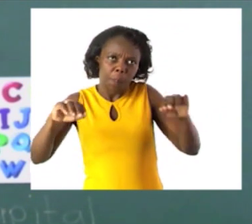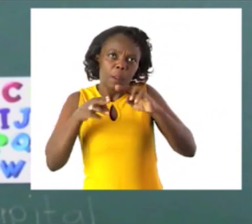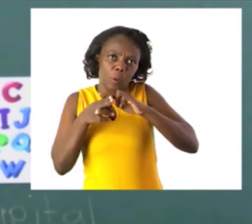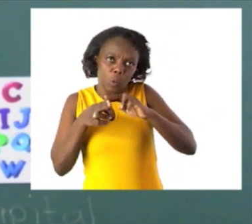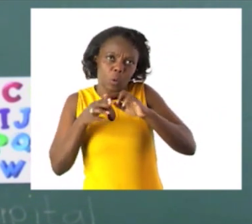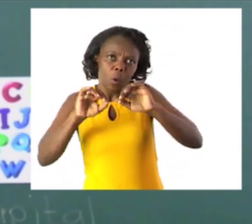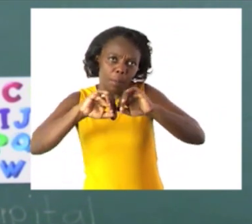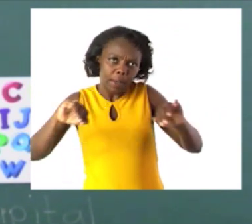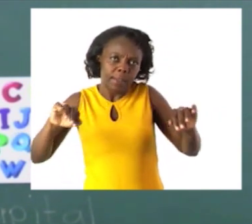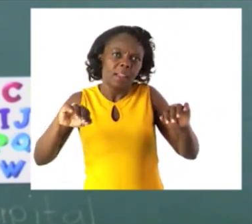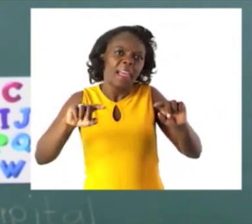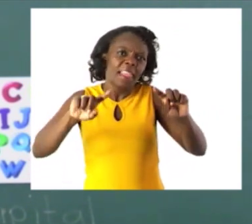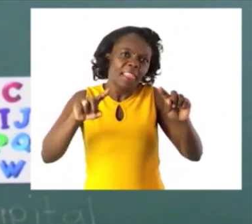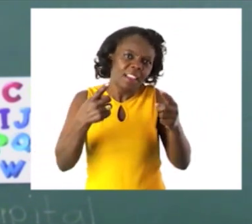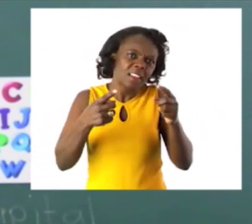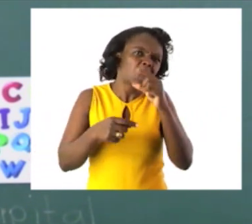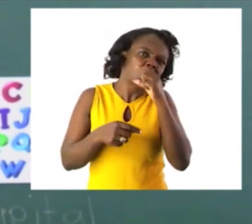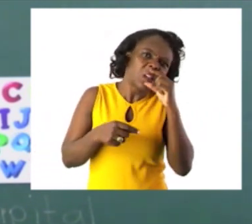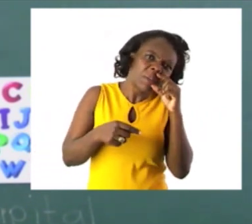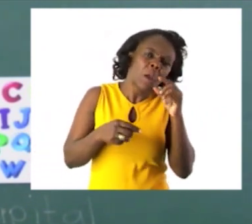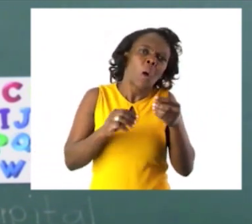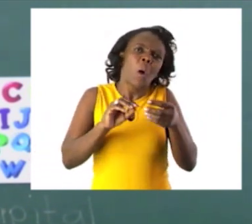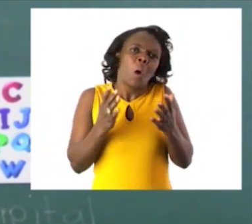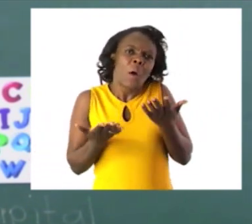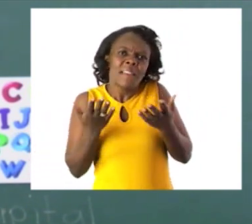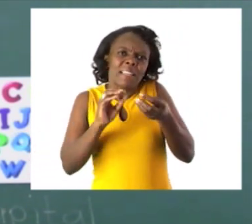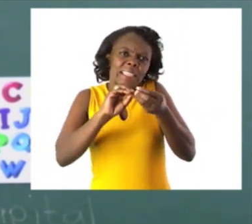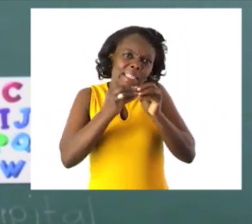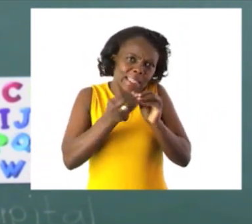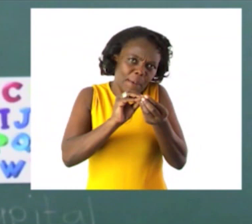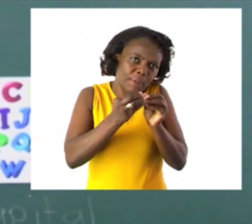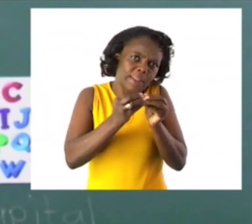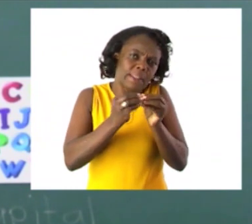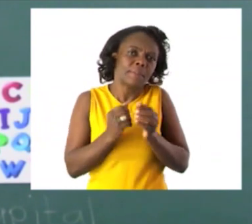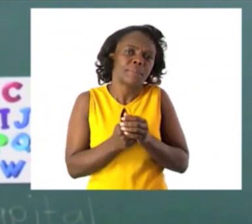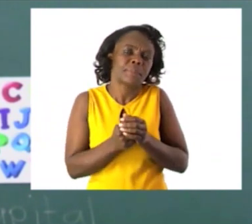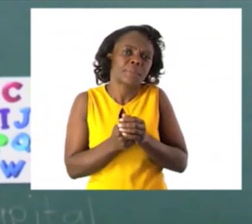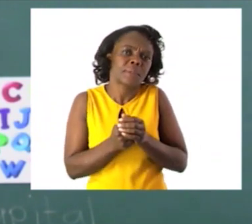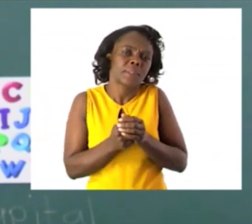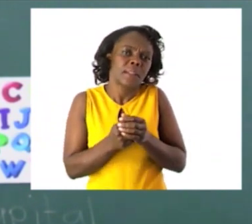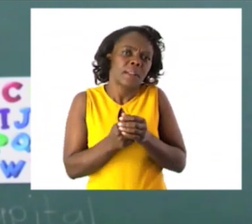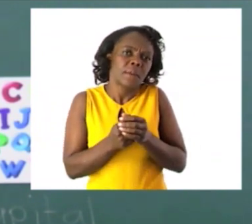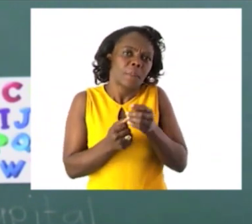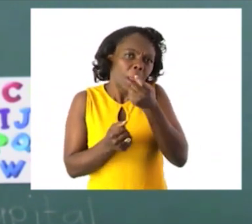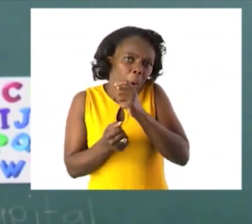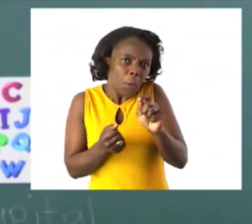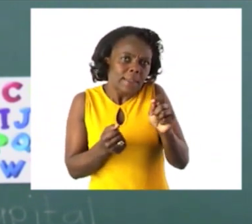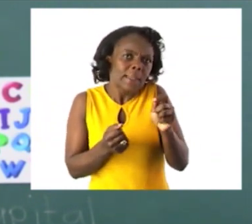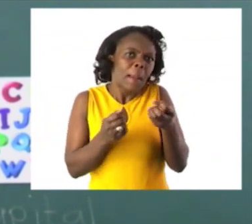the names. It can also be used to separate the numbers. If I'm writing maybe numbers 1, 2, 3,